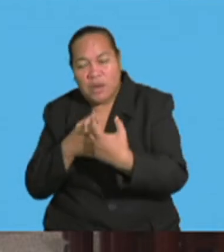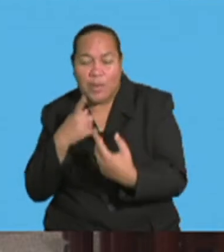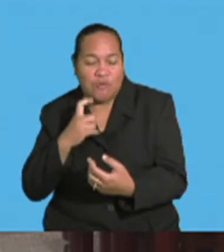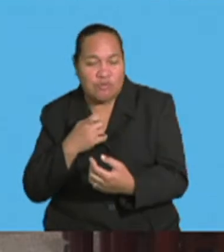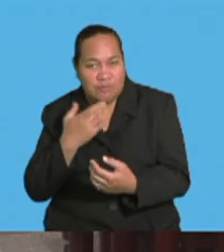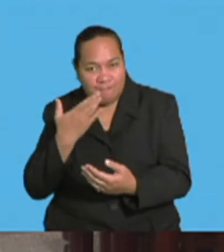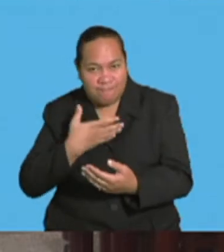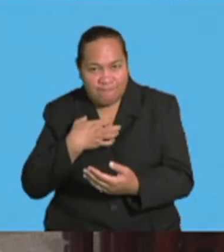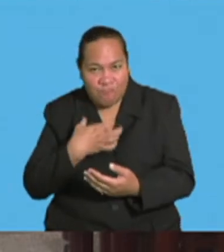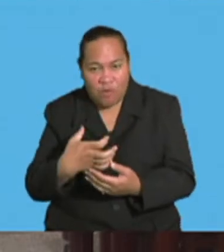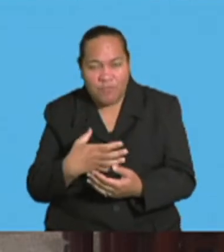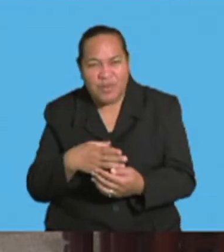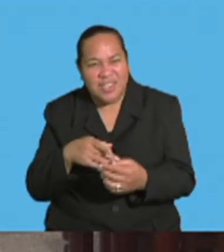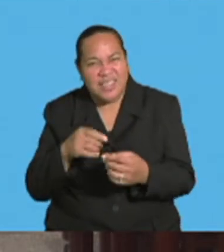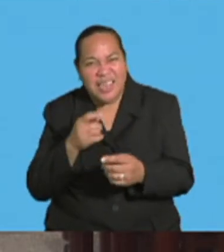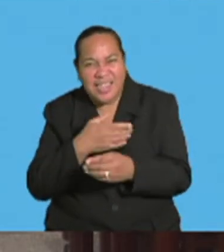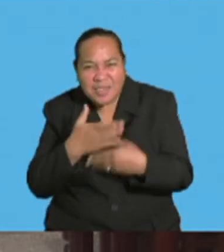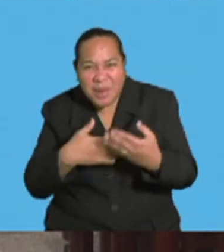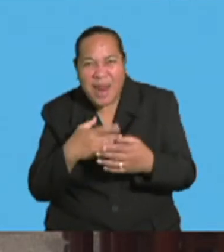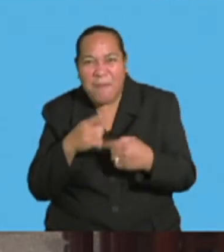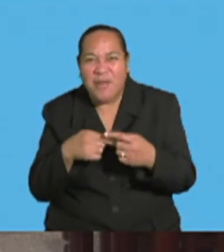into some of the key